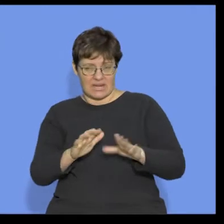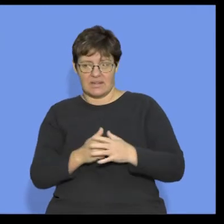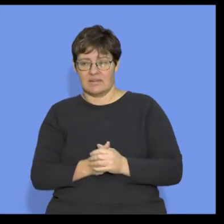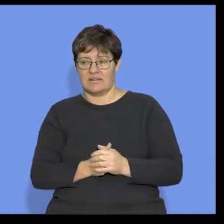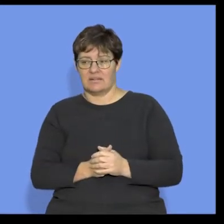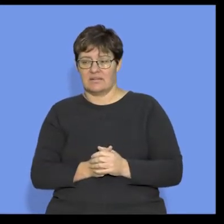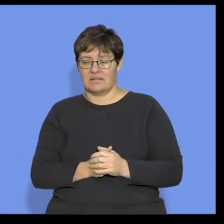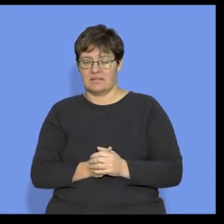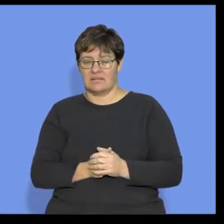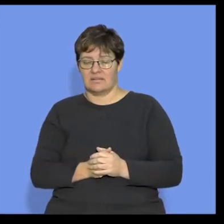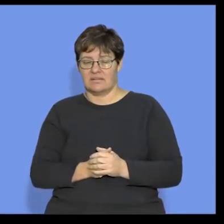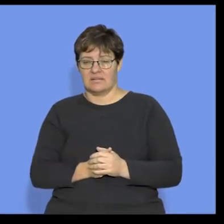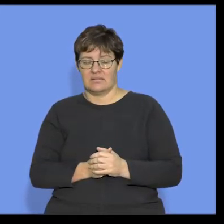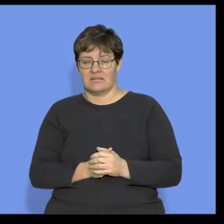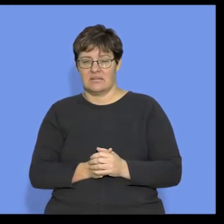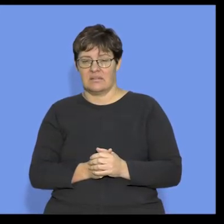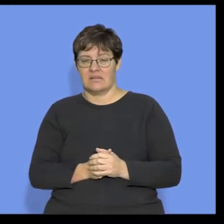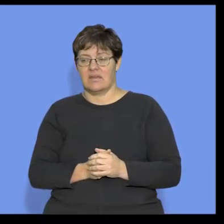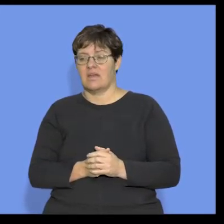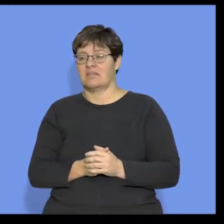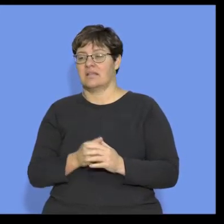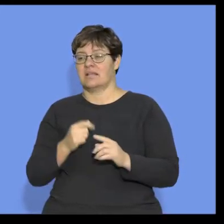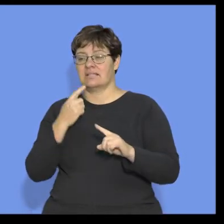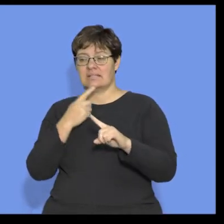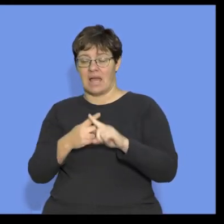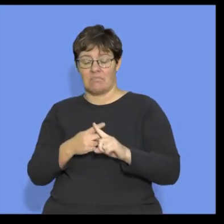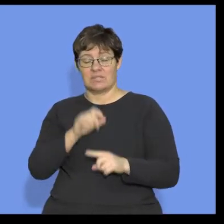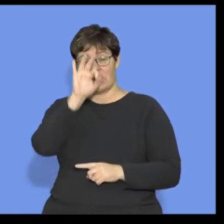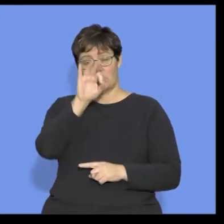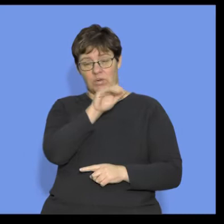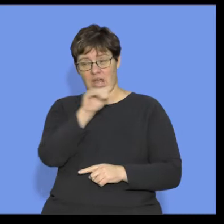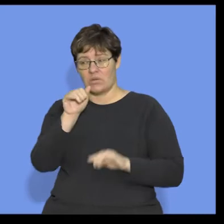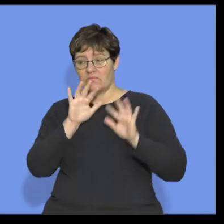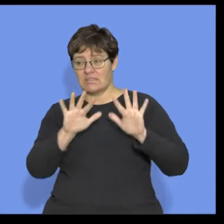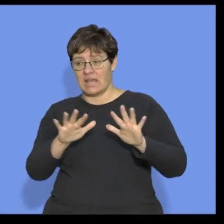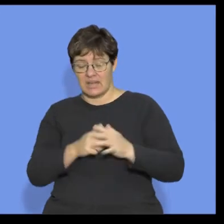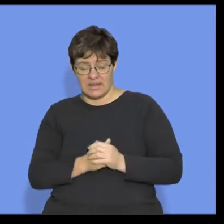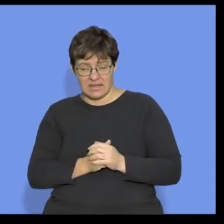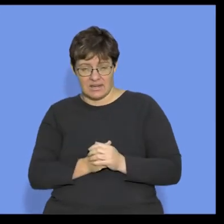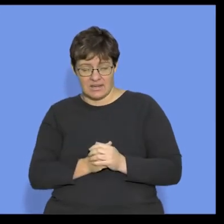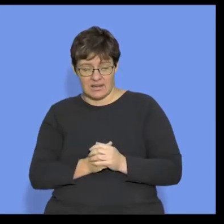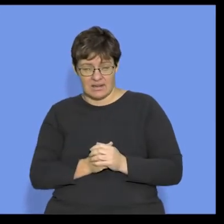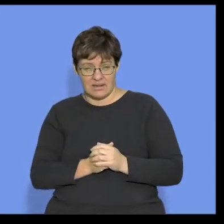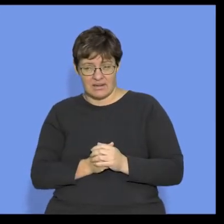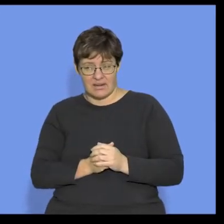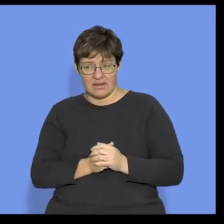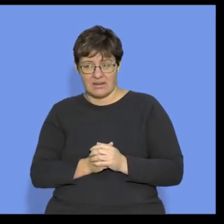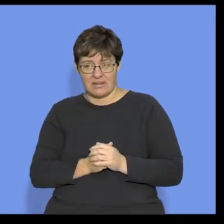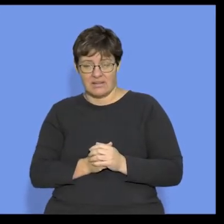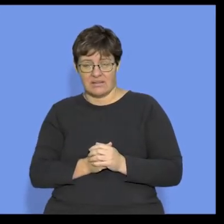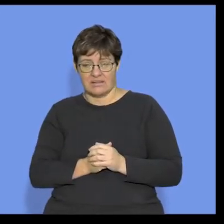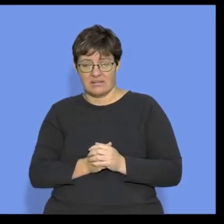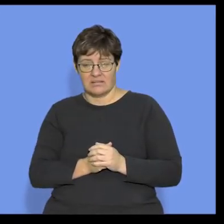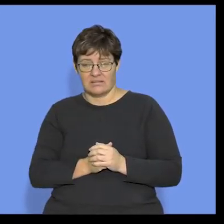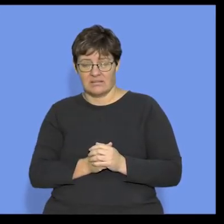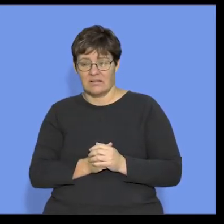10, because we're getting blue, then red, which will give us what? Probability of blue, then red. What